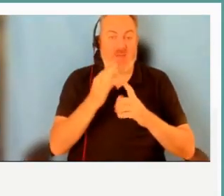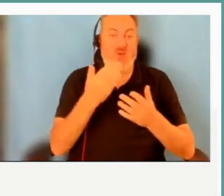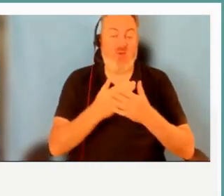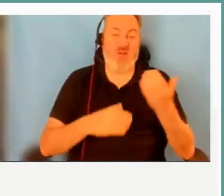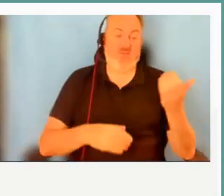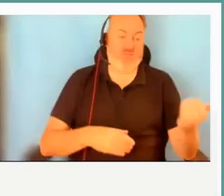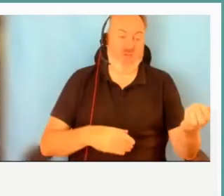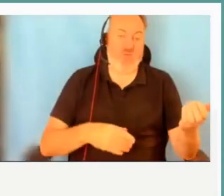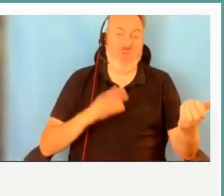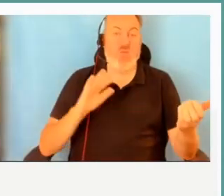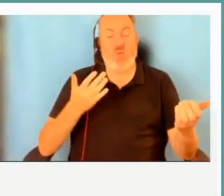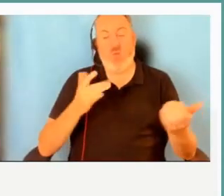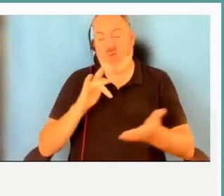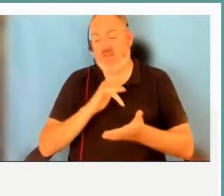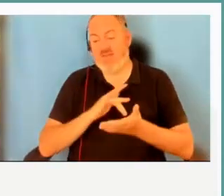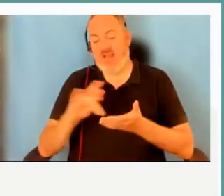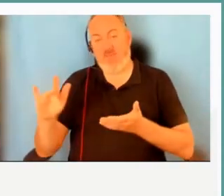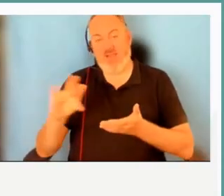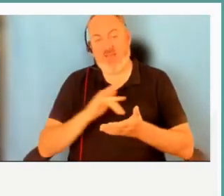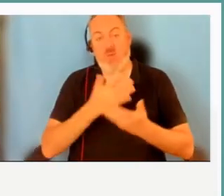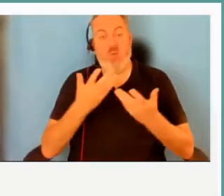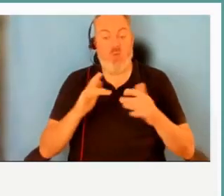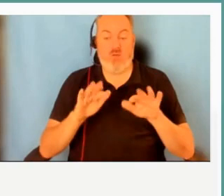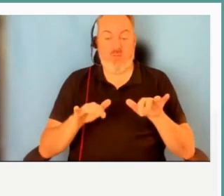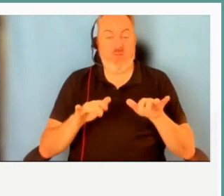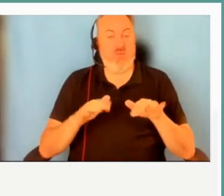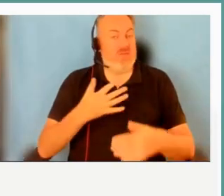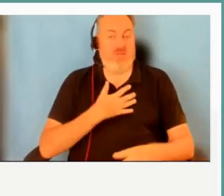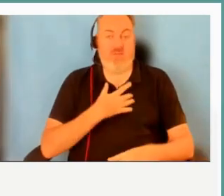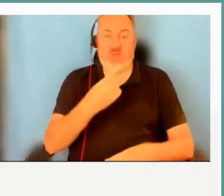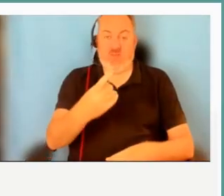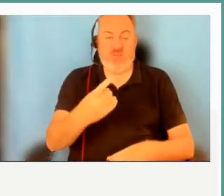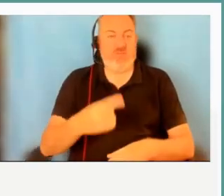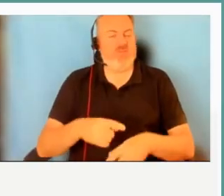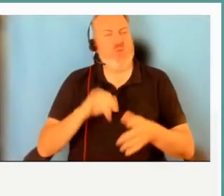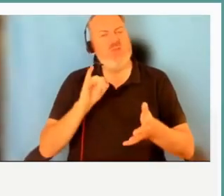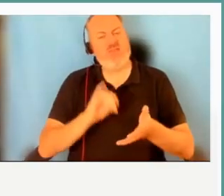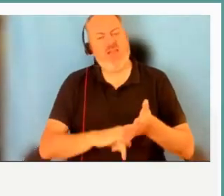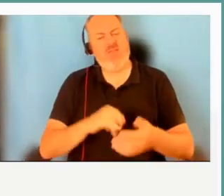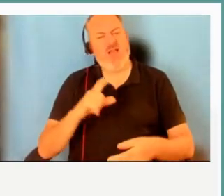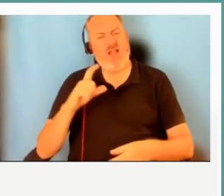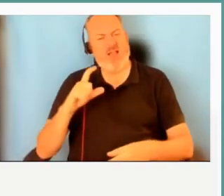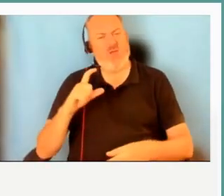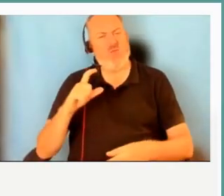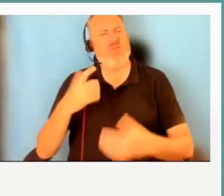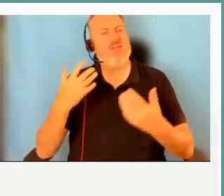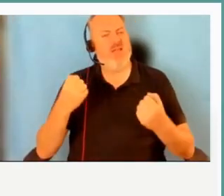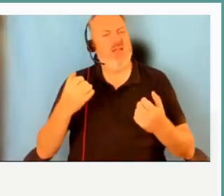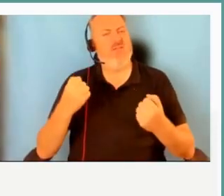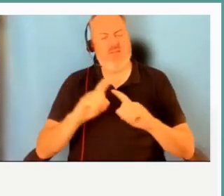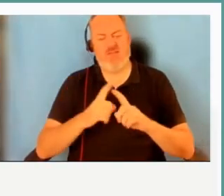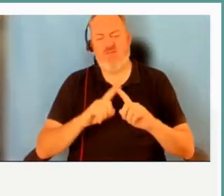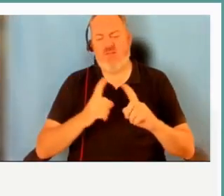and it can also be accessed on a web browser as well. So SilverCloud offers a variety of different